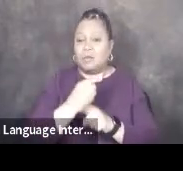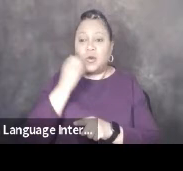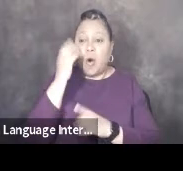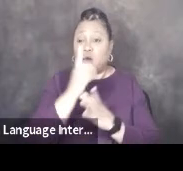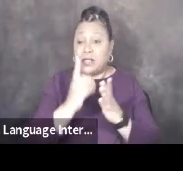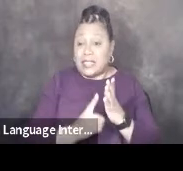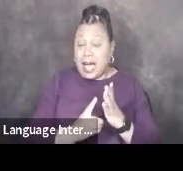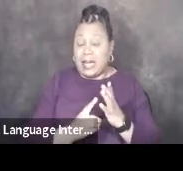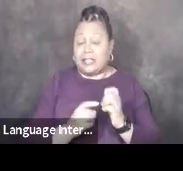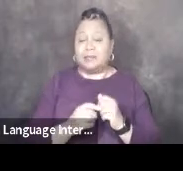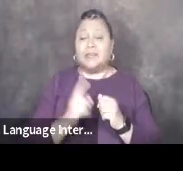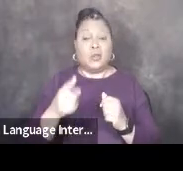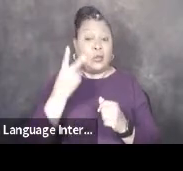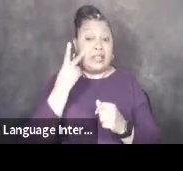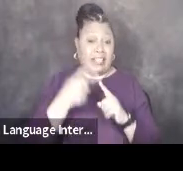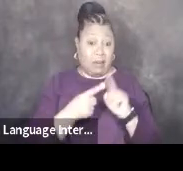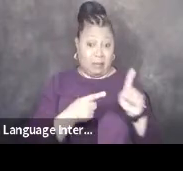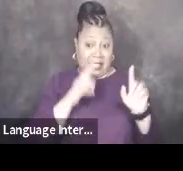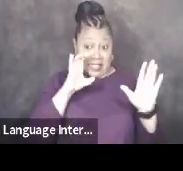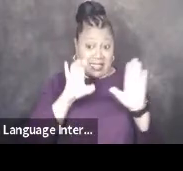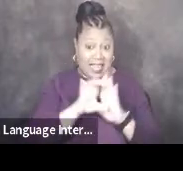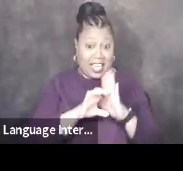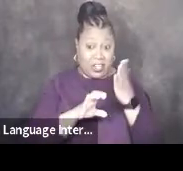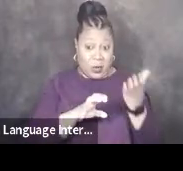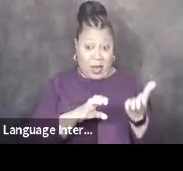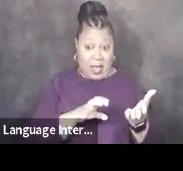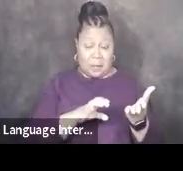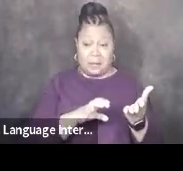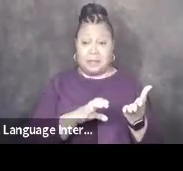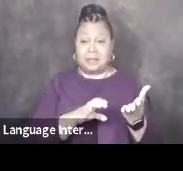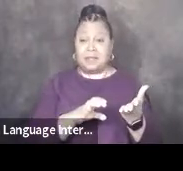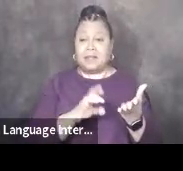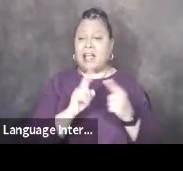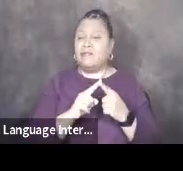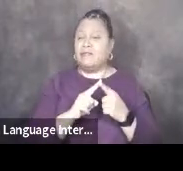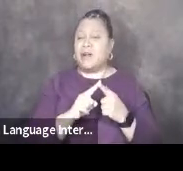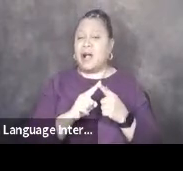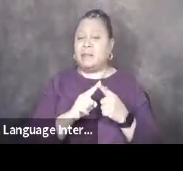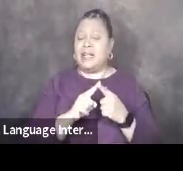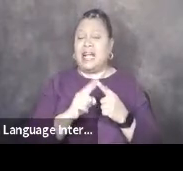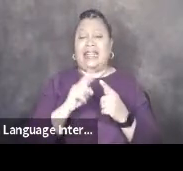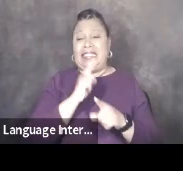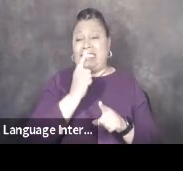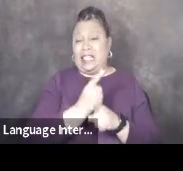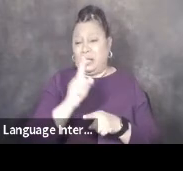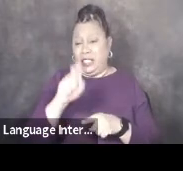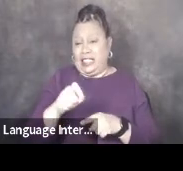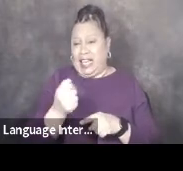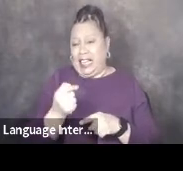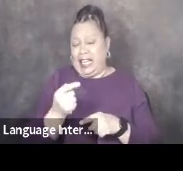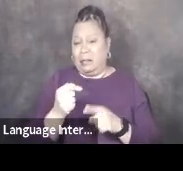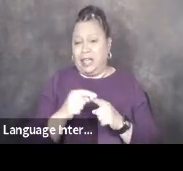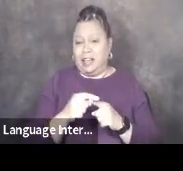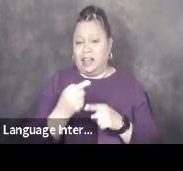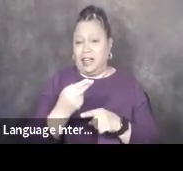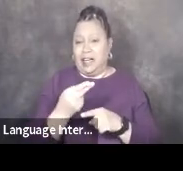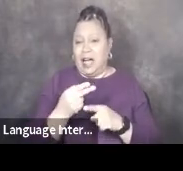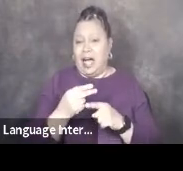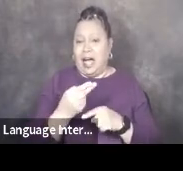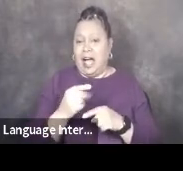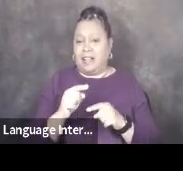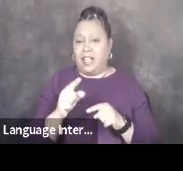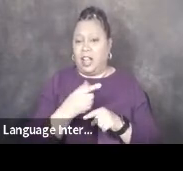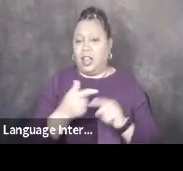design. And you can see from this diagram, from a code standpoint, you typically need a little bit of a pit at the lowest